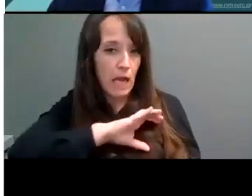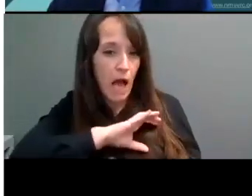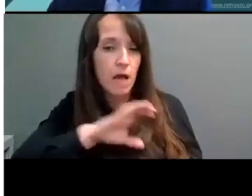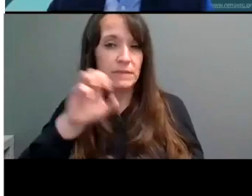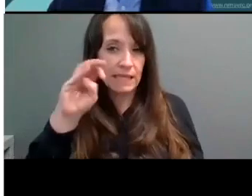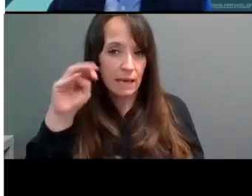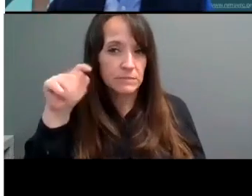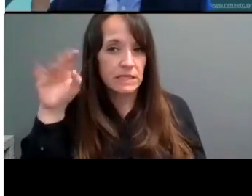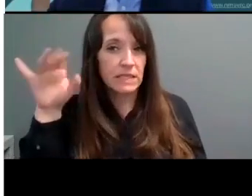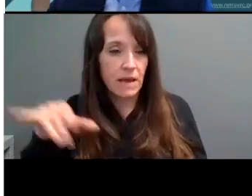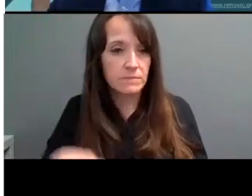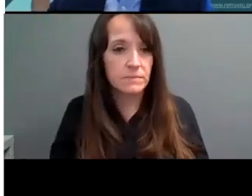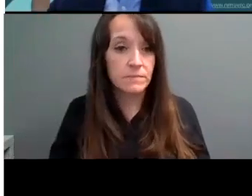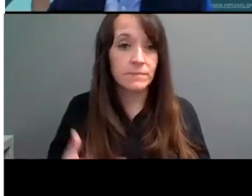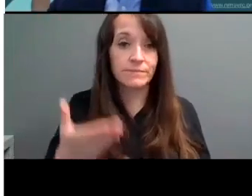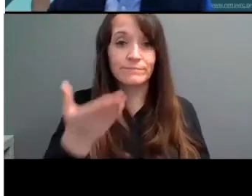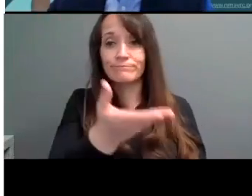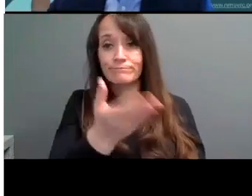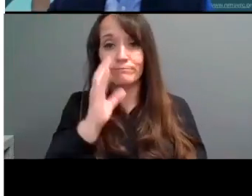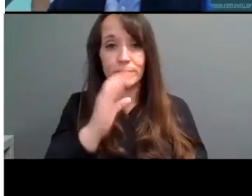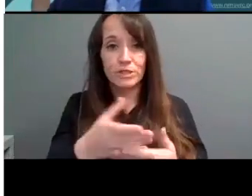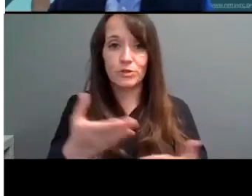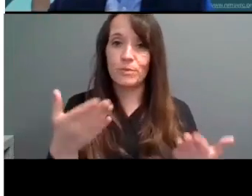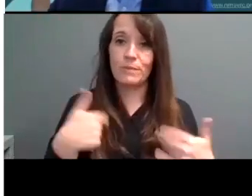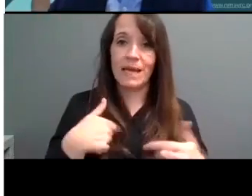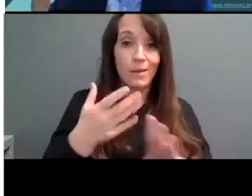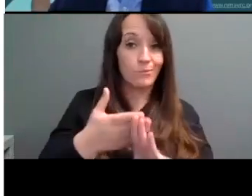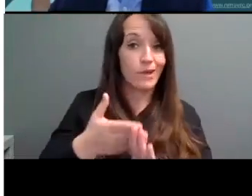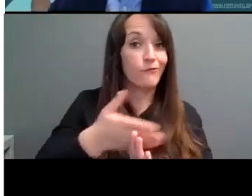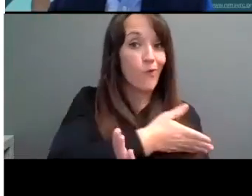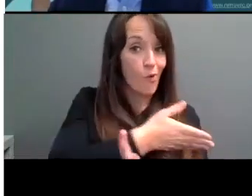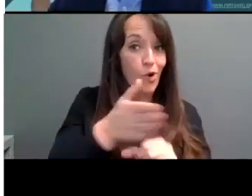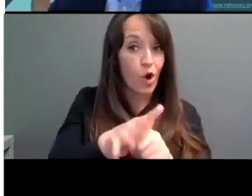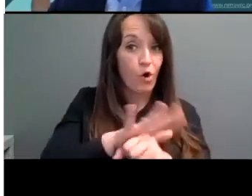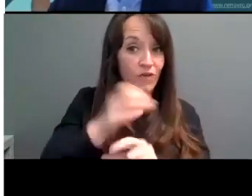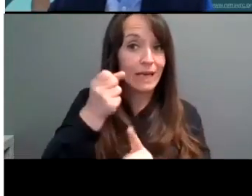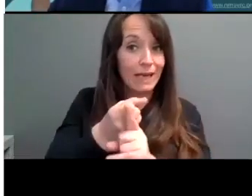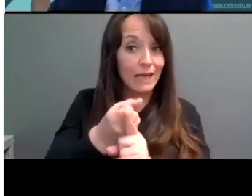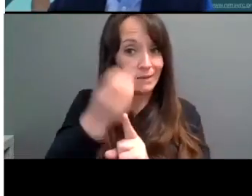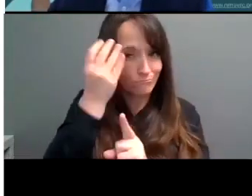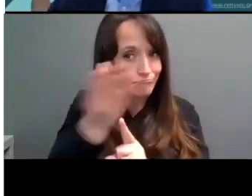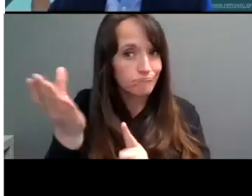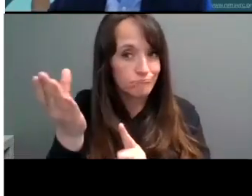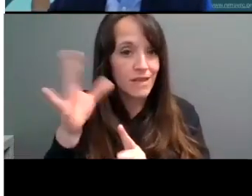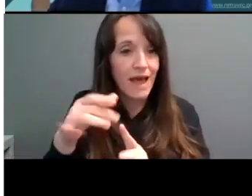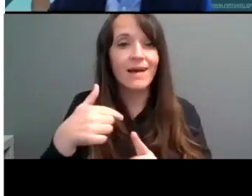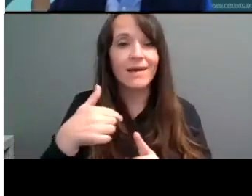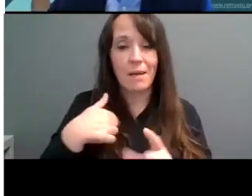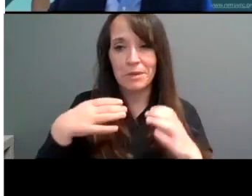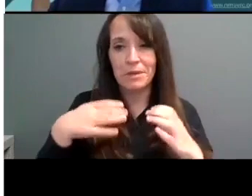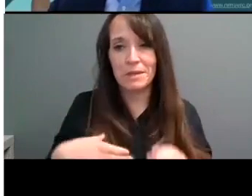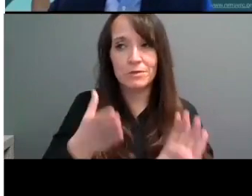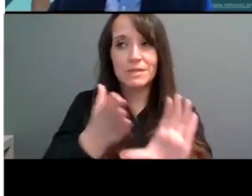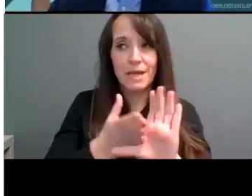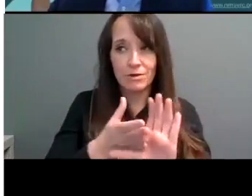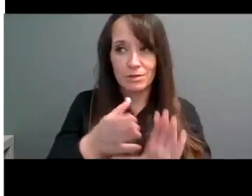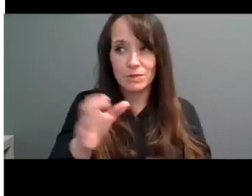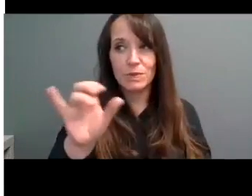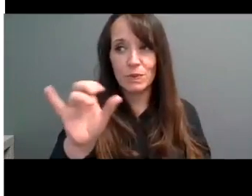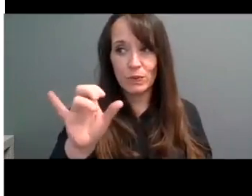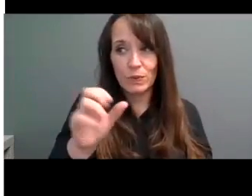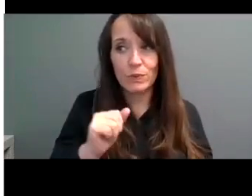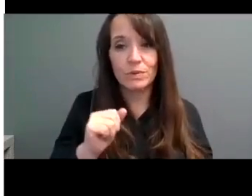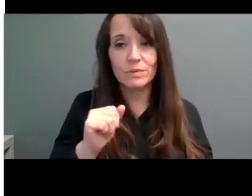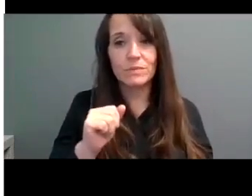And that's me with a pre-pandemic picture. I'm a clinical psychologist as well, and a professor